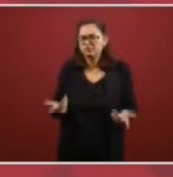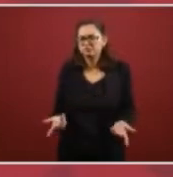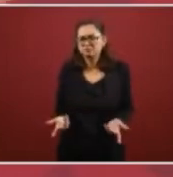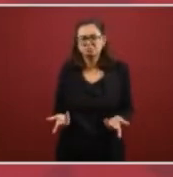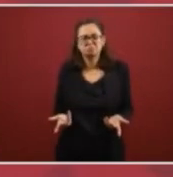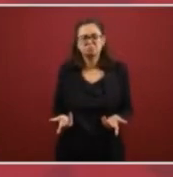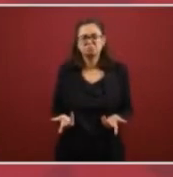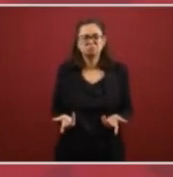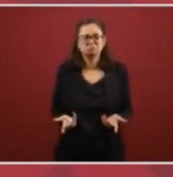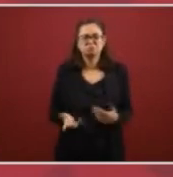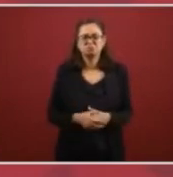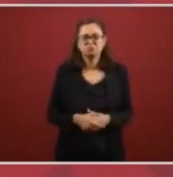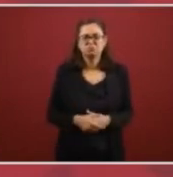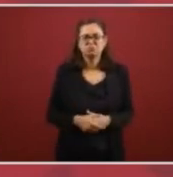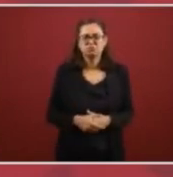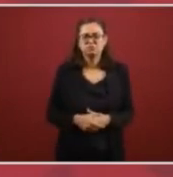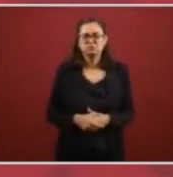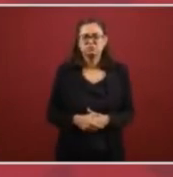Yes.